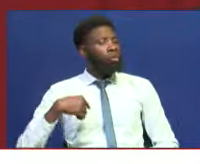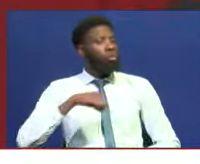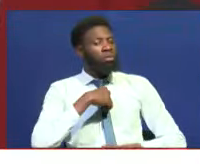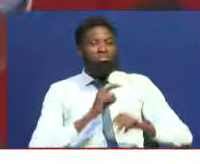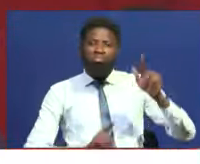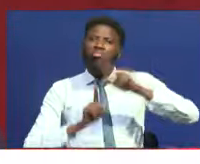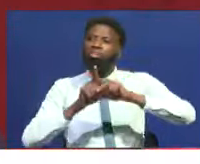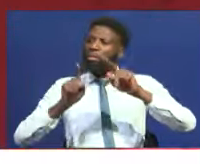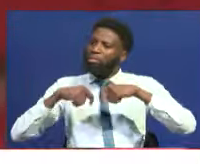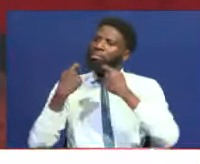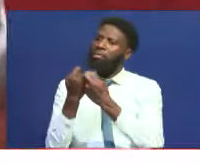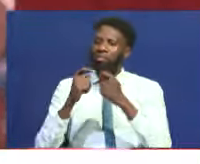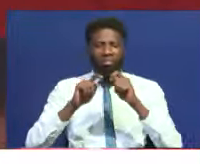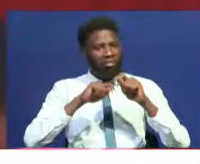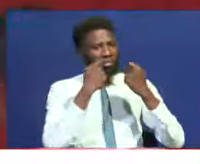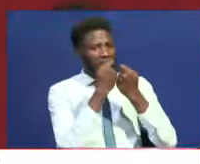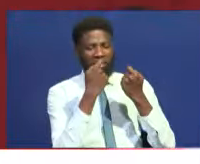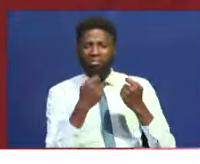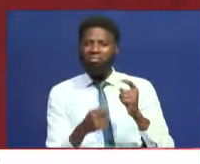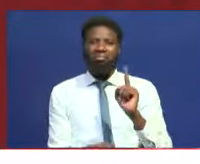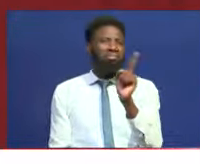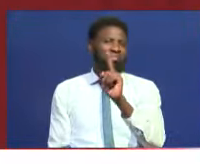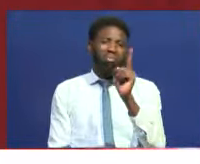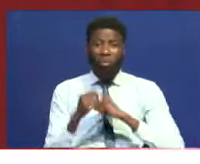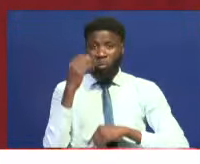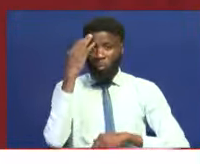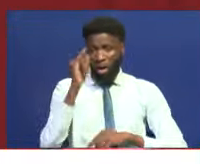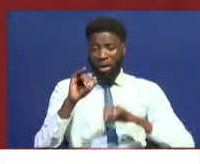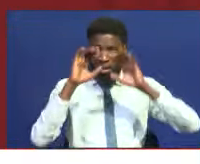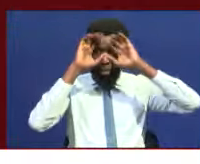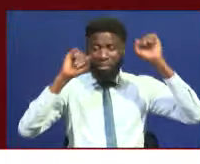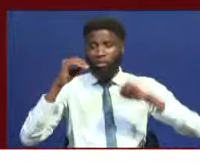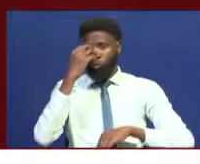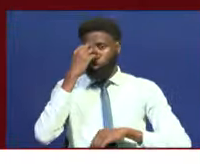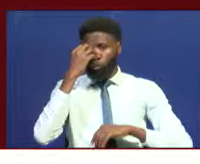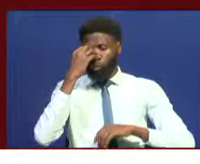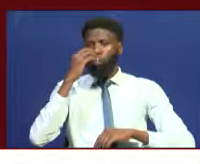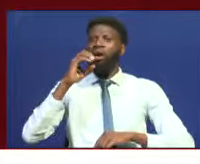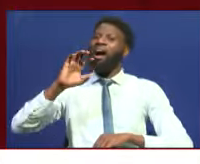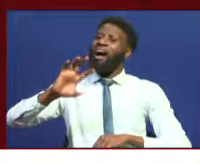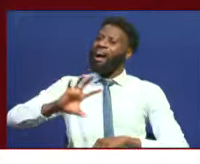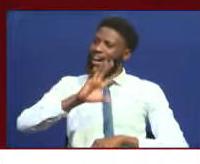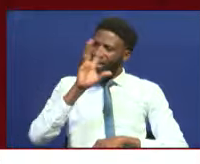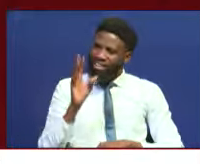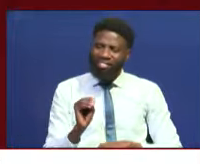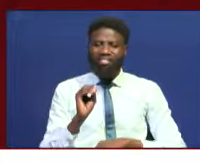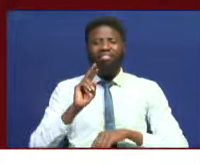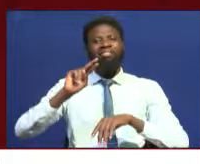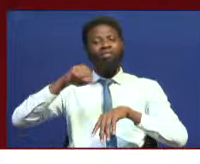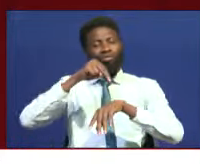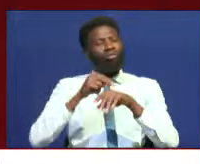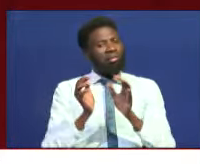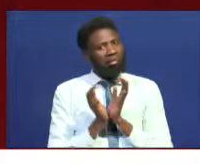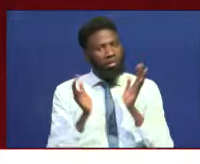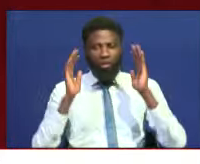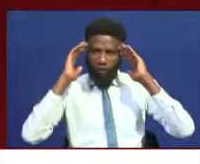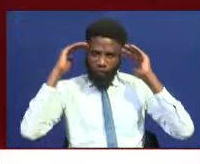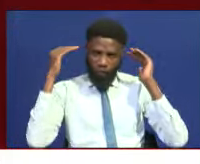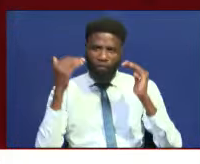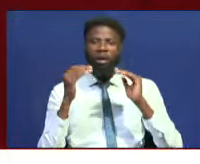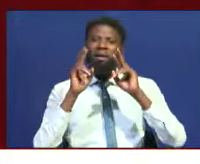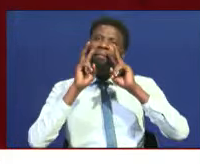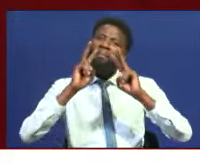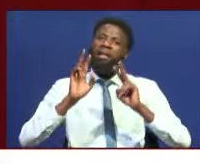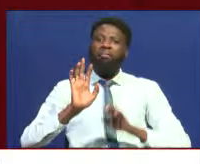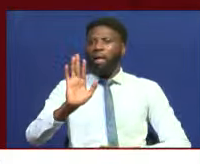anasimamia taifa nzima, Afrika nzima, kwa mambo ya amani. Tupendane, tuheshimiane, tuachane